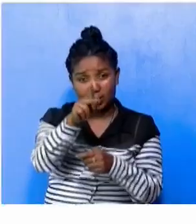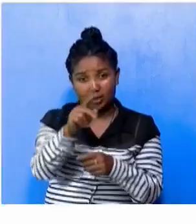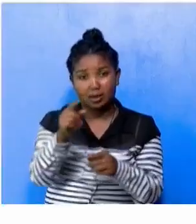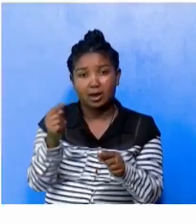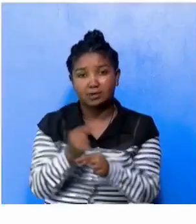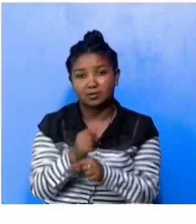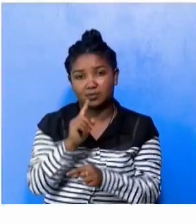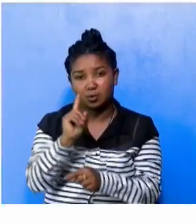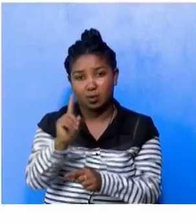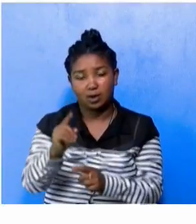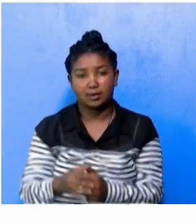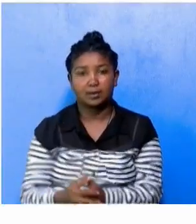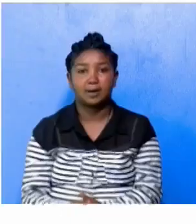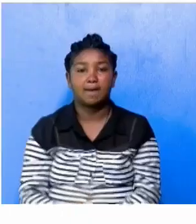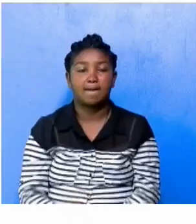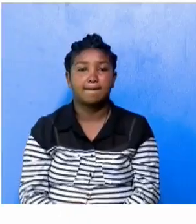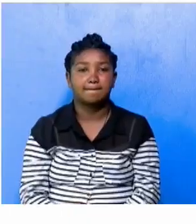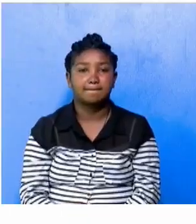1.